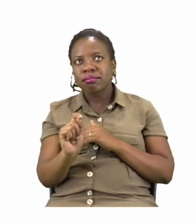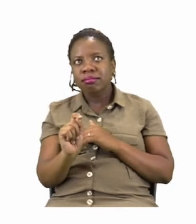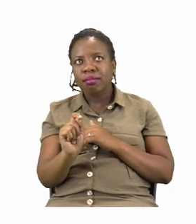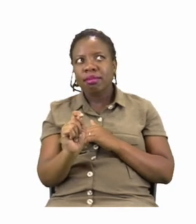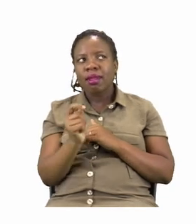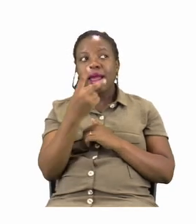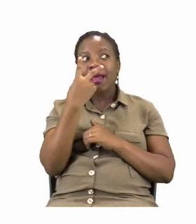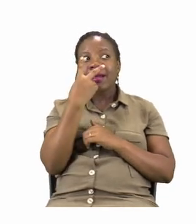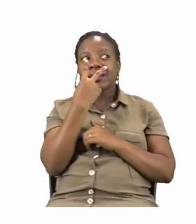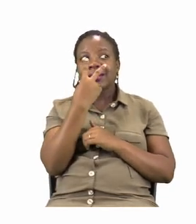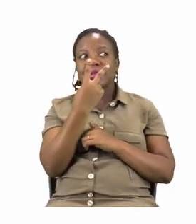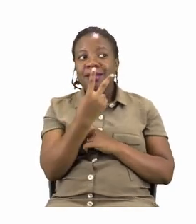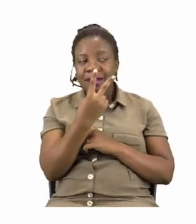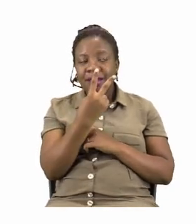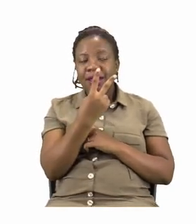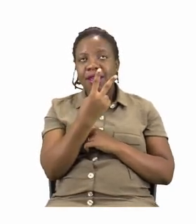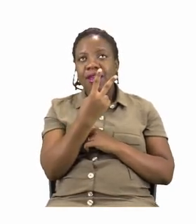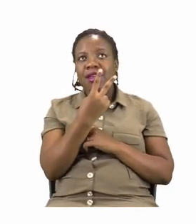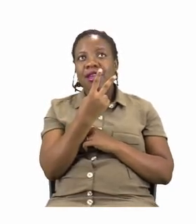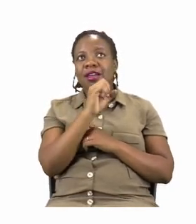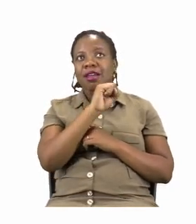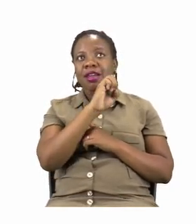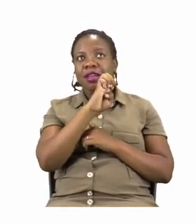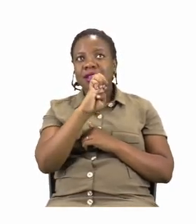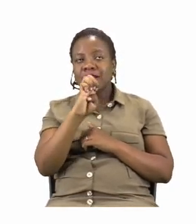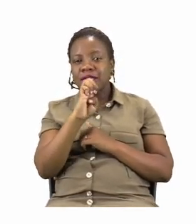See changes to saw.